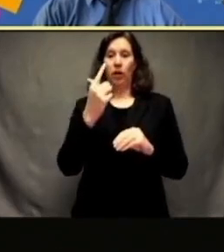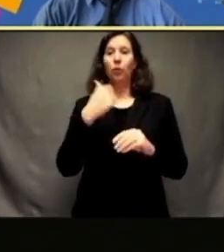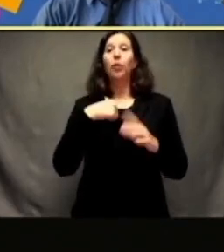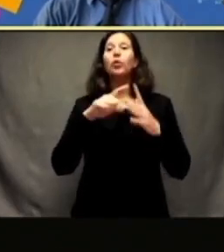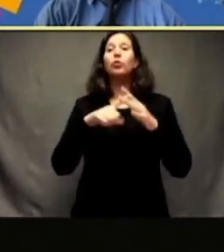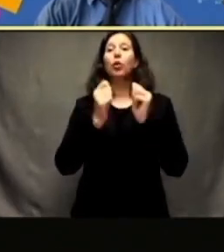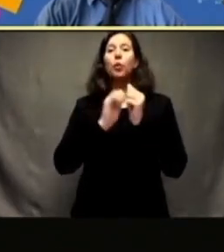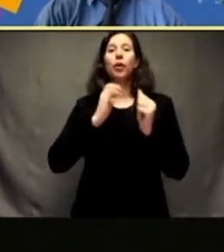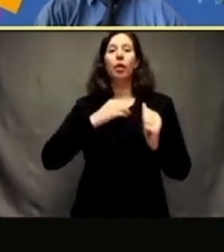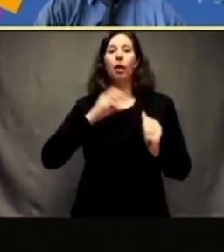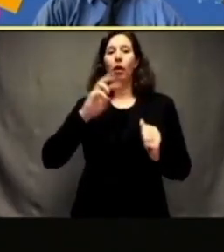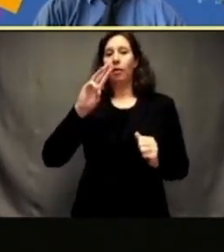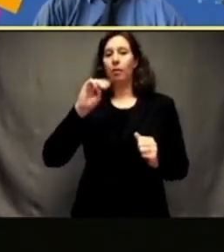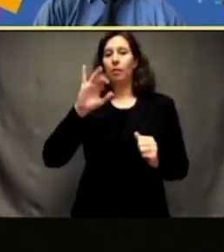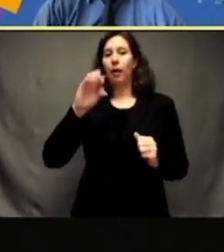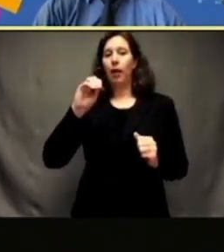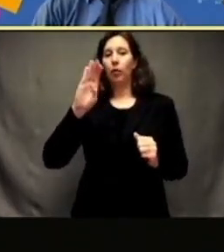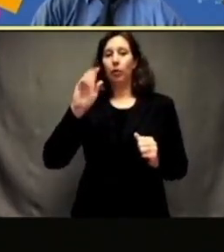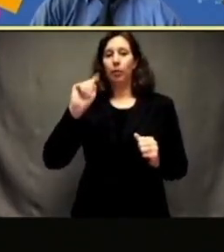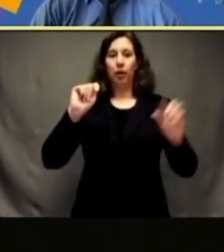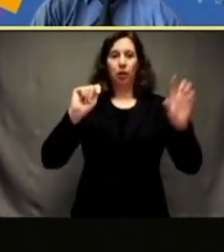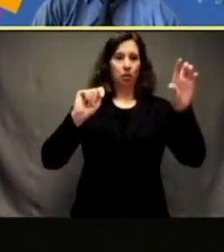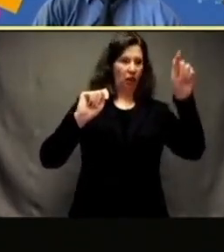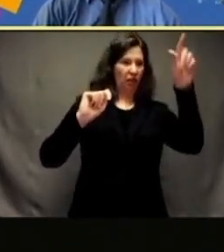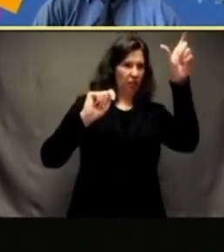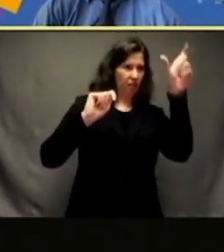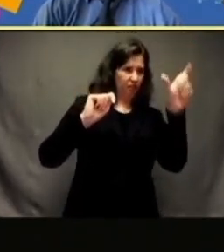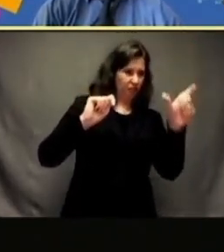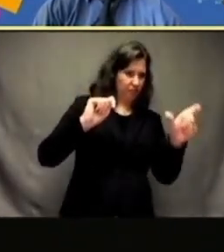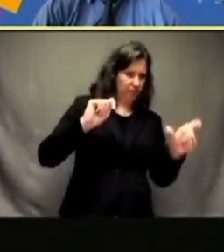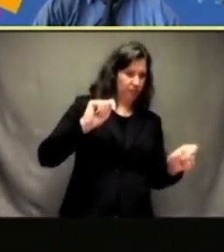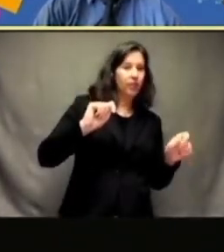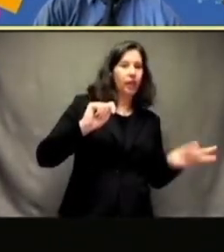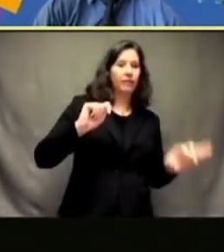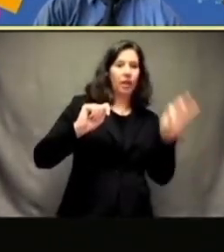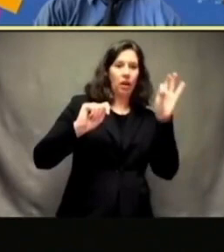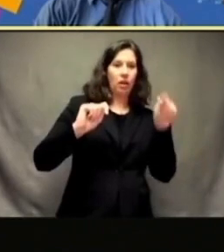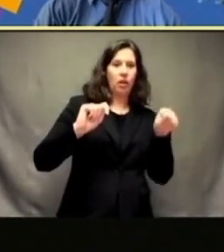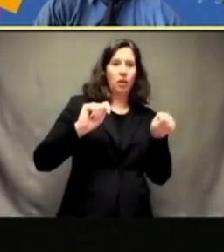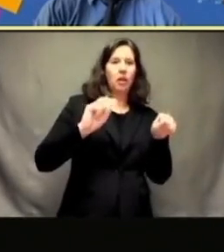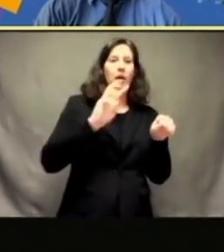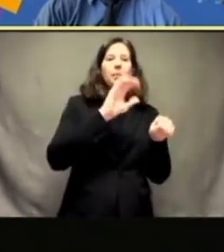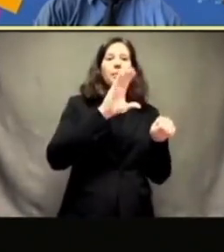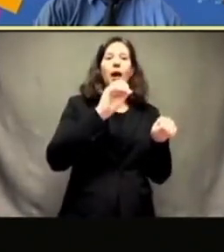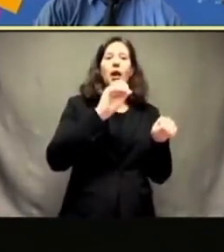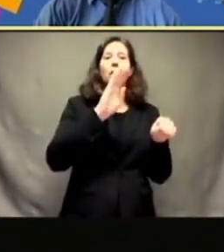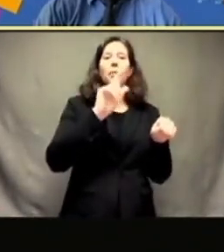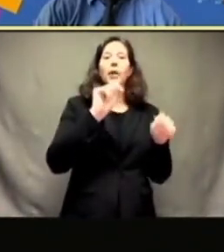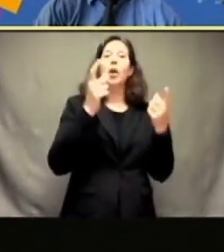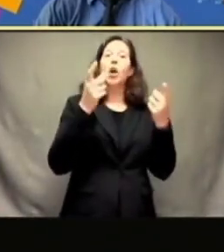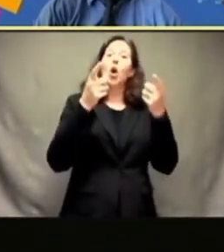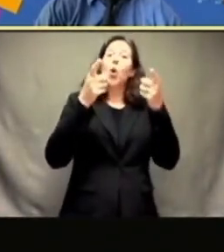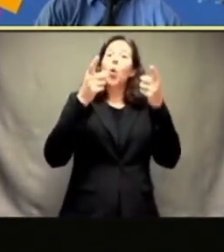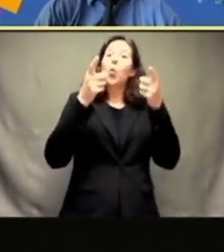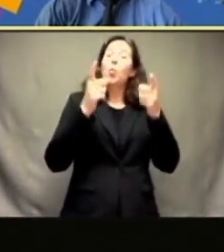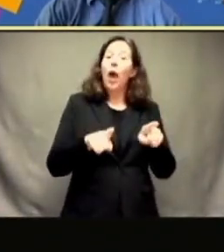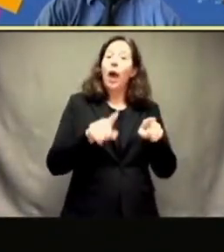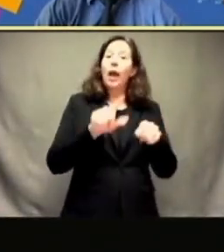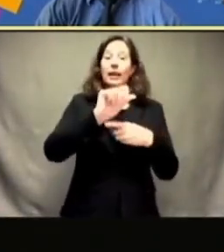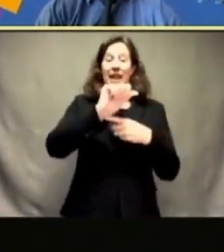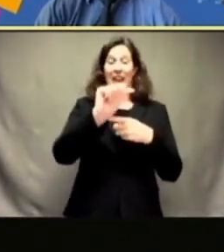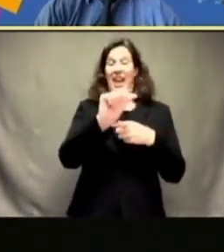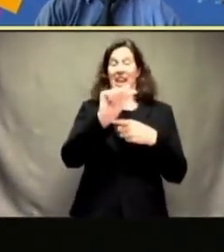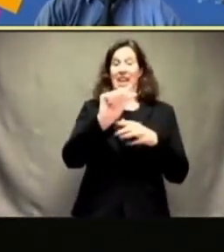with our microbit. So what we're going to do is we're going to say to our microbit, when and the button A is